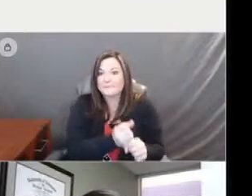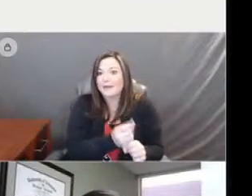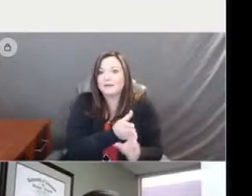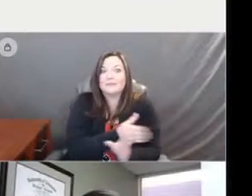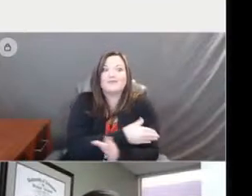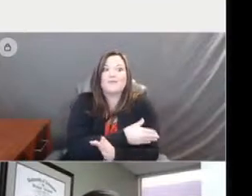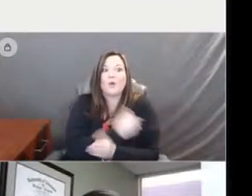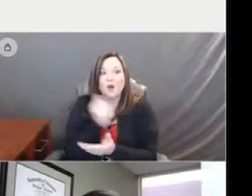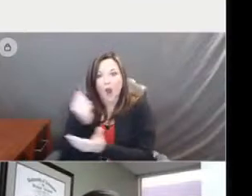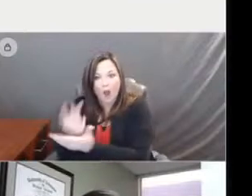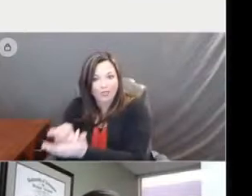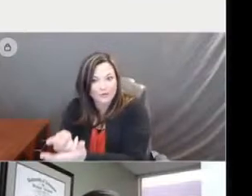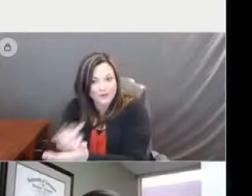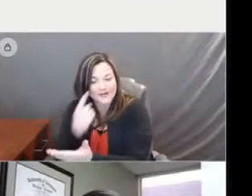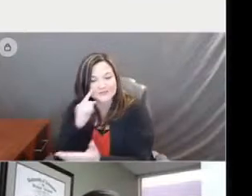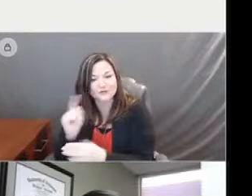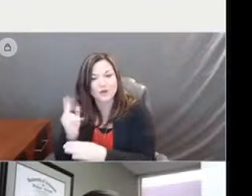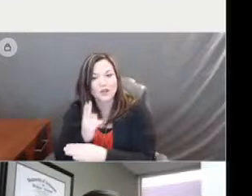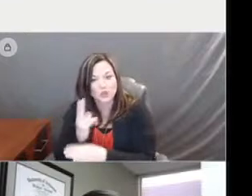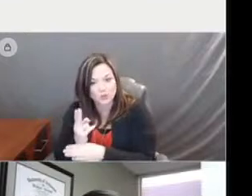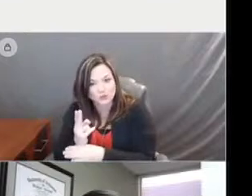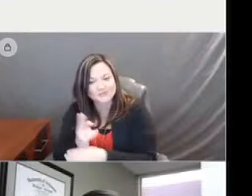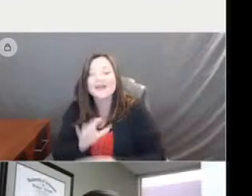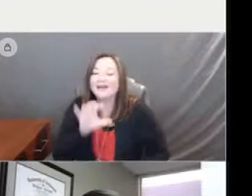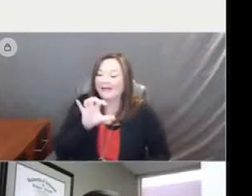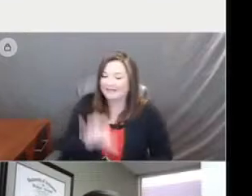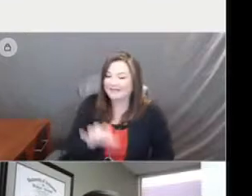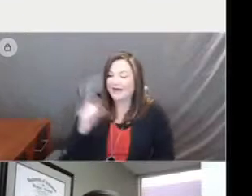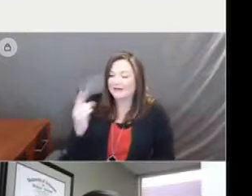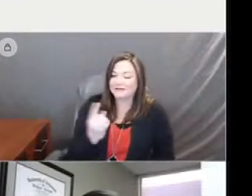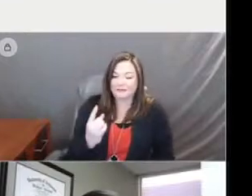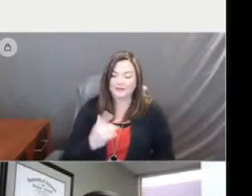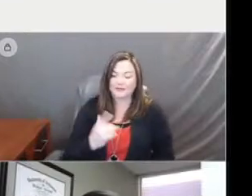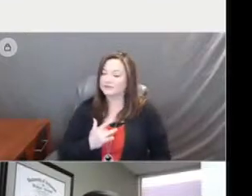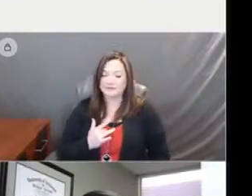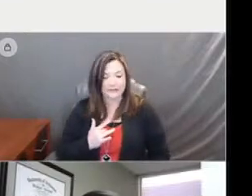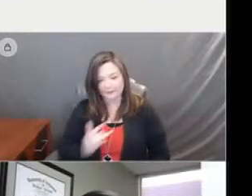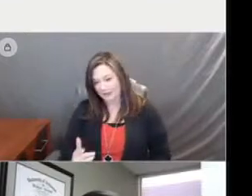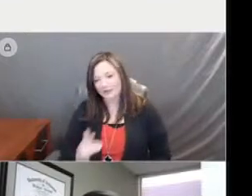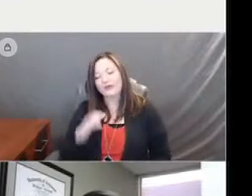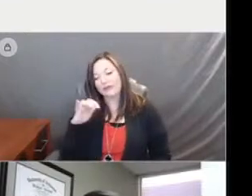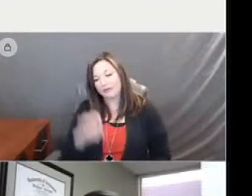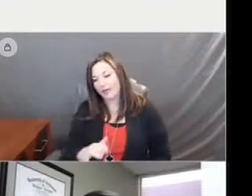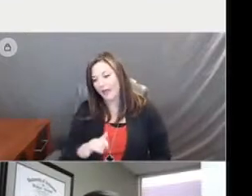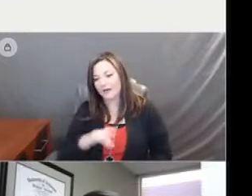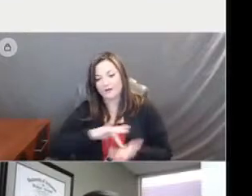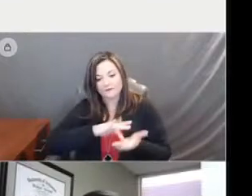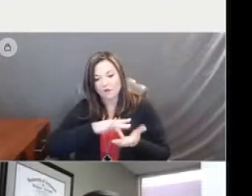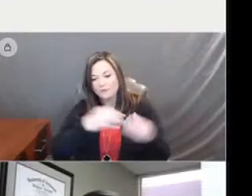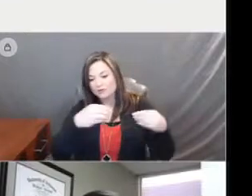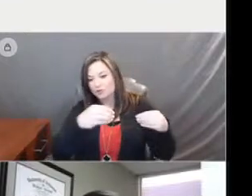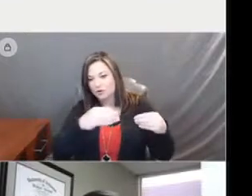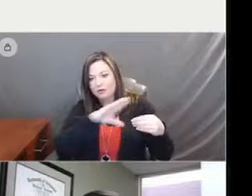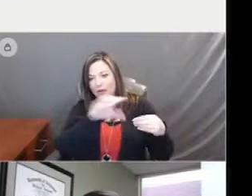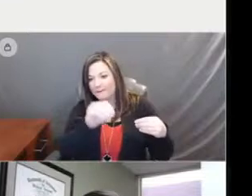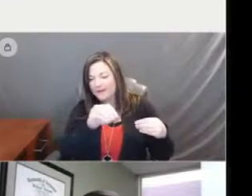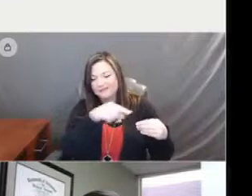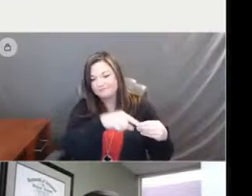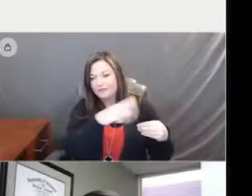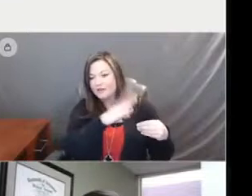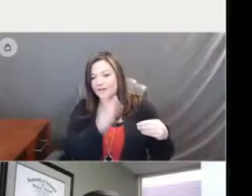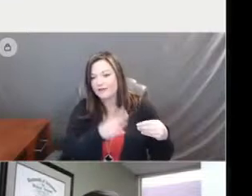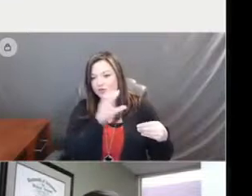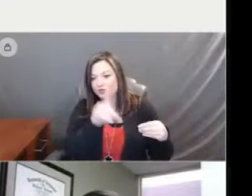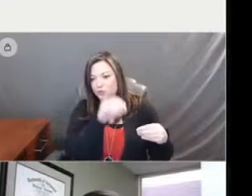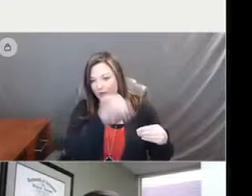were authorized for use. And that's something under normal circumstances a pharmaceutical company would never do. They would